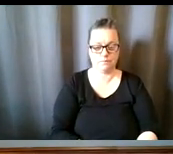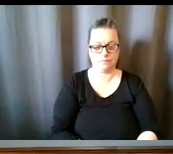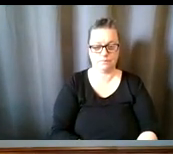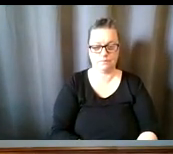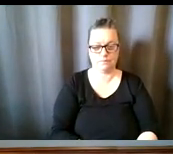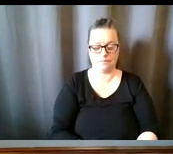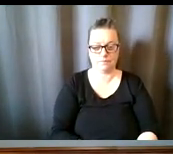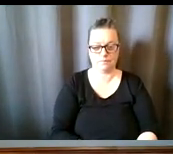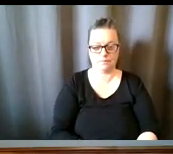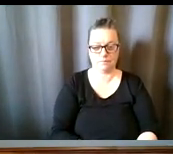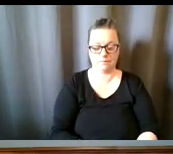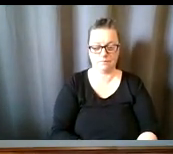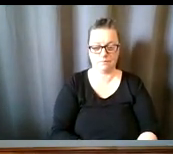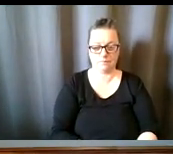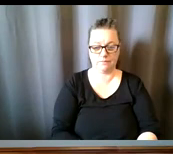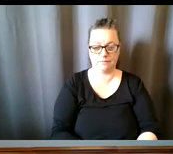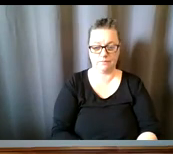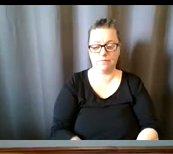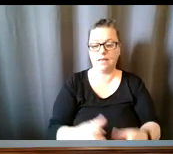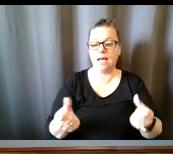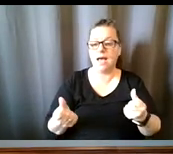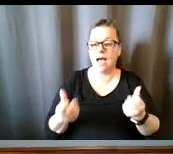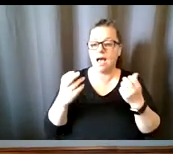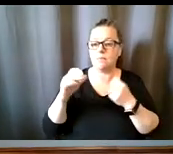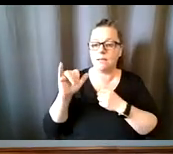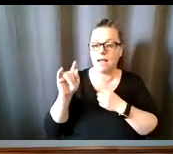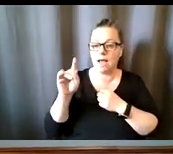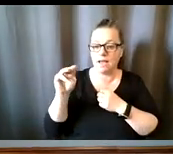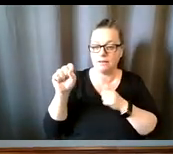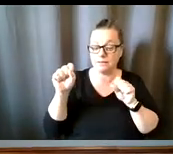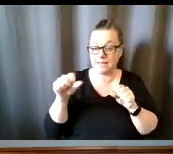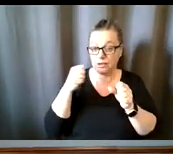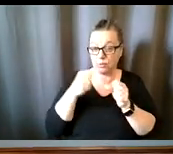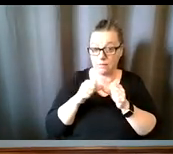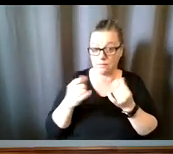Okay. So let me ask you a question. How many items can you remember this time?